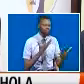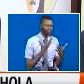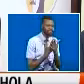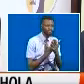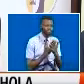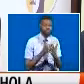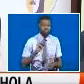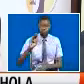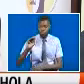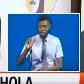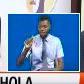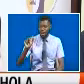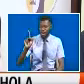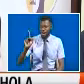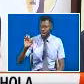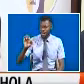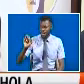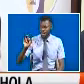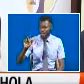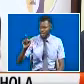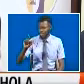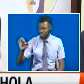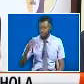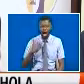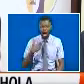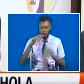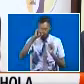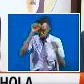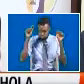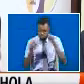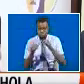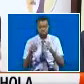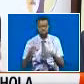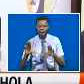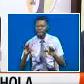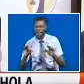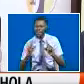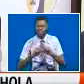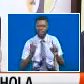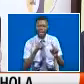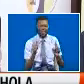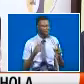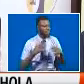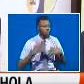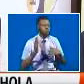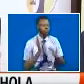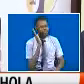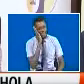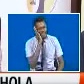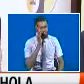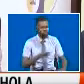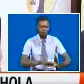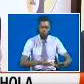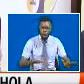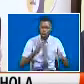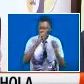had a mattress and a blanket, the rest of the suspects were sleeping on bare concrete floors with neither